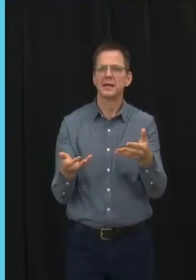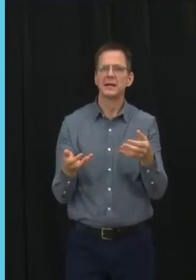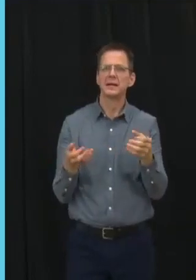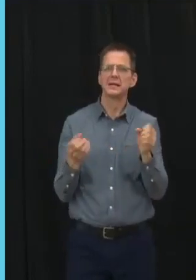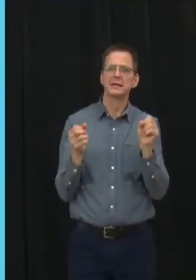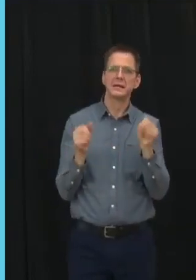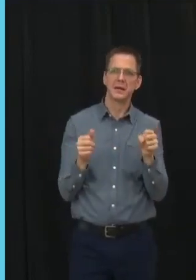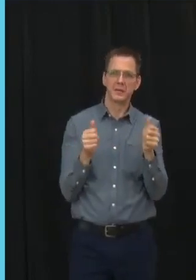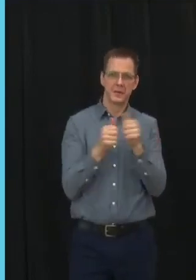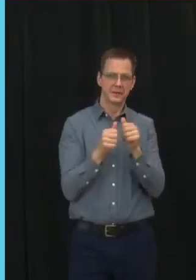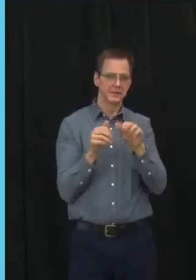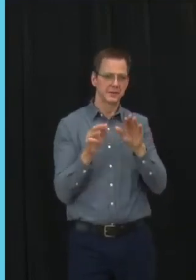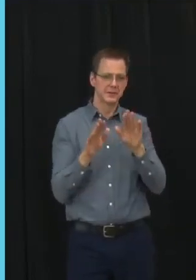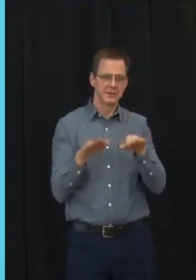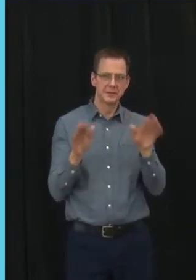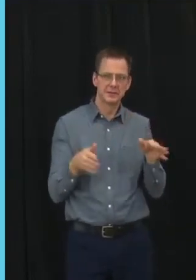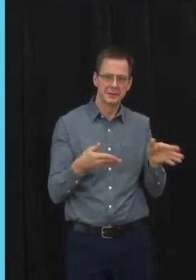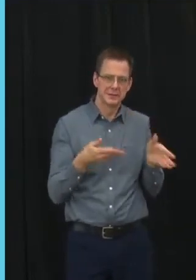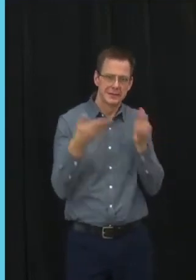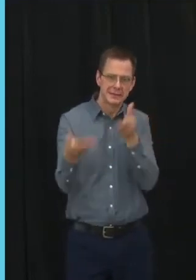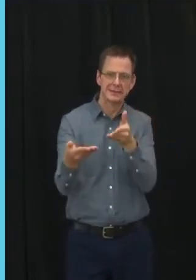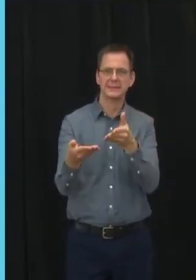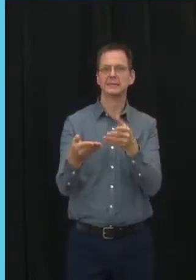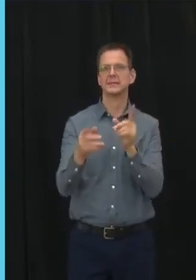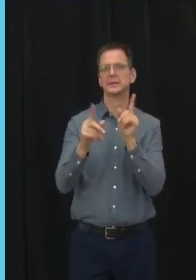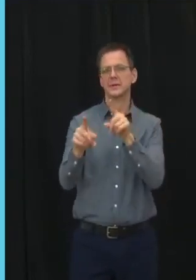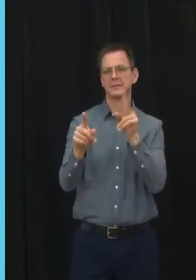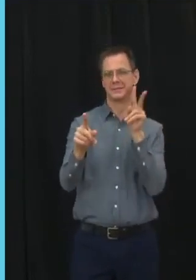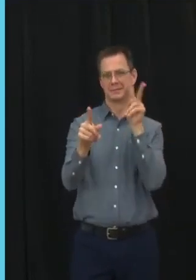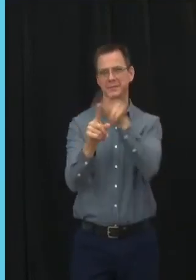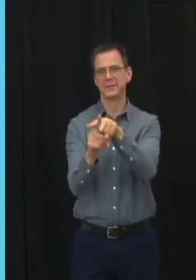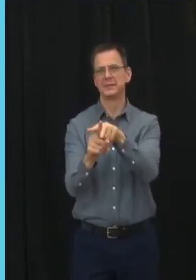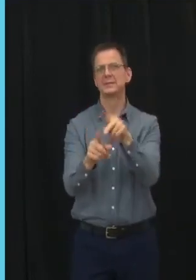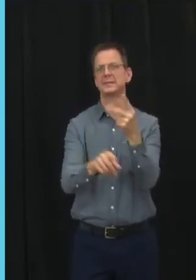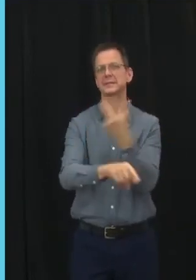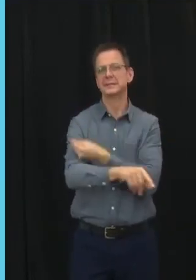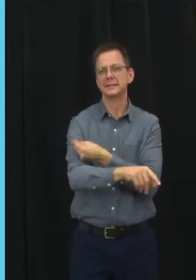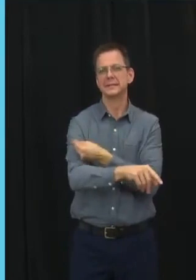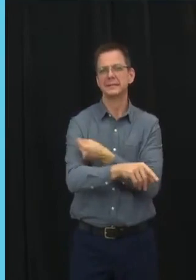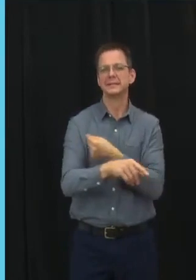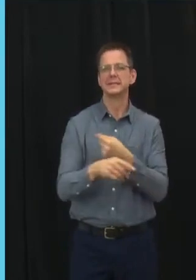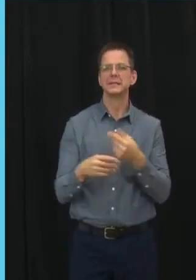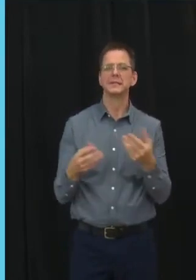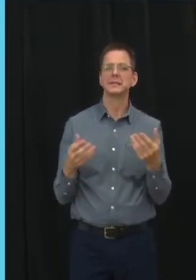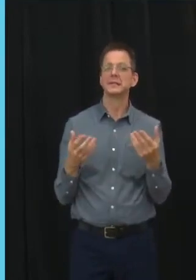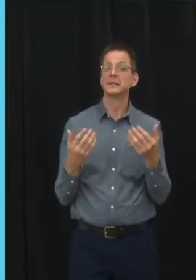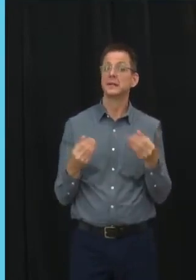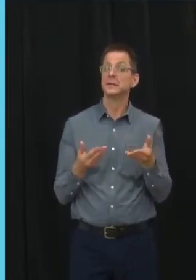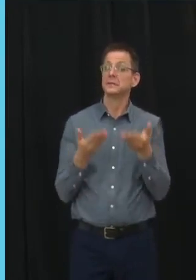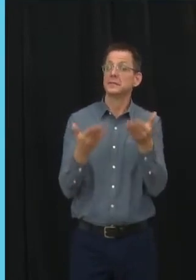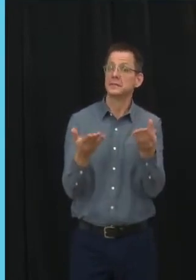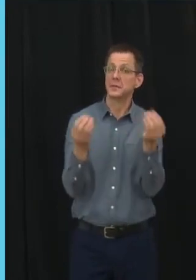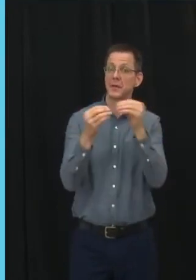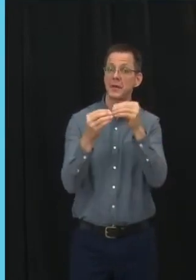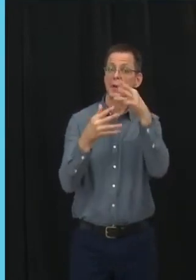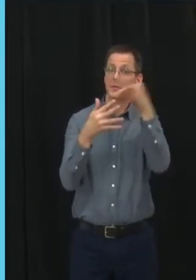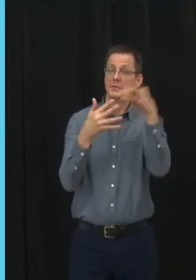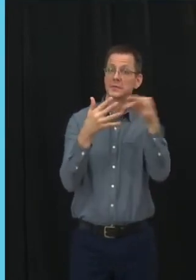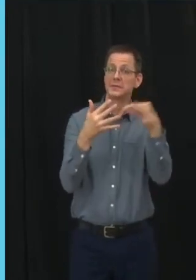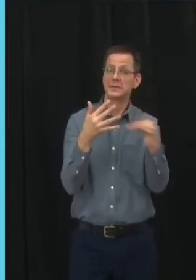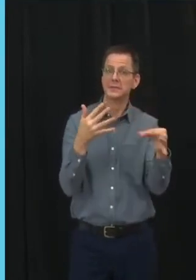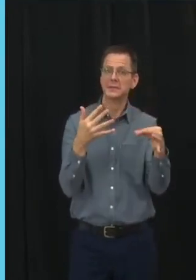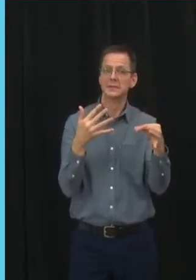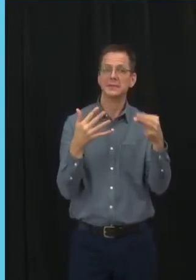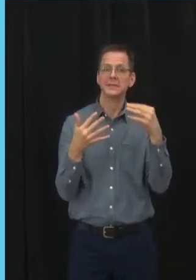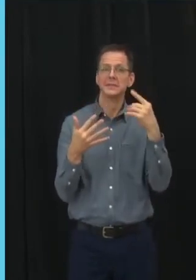We're increasing the options at the 97 AHS clinics offering pediatric vaccine